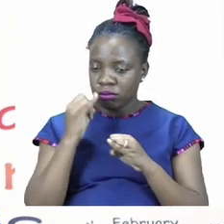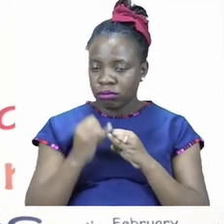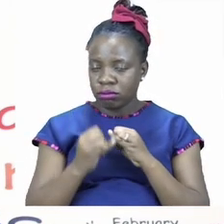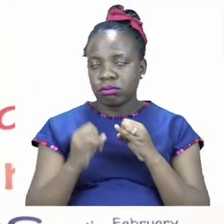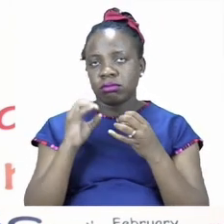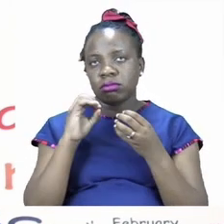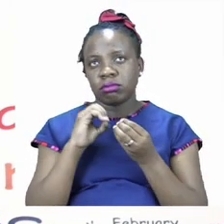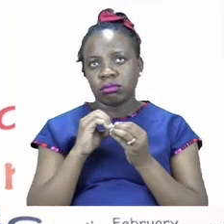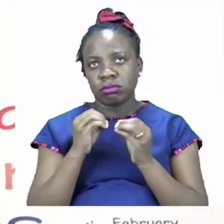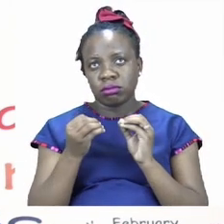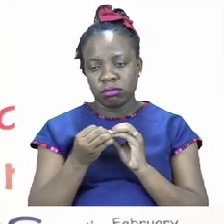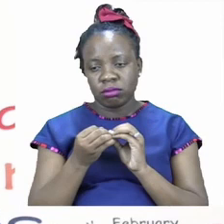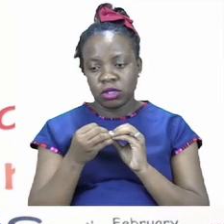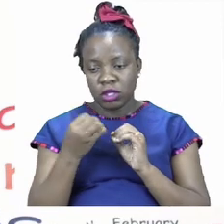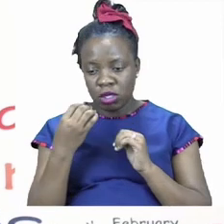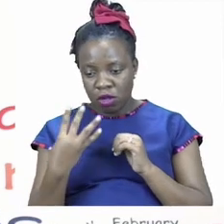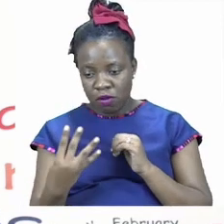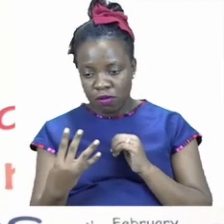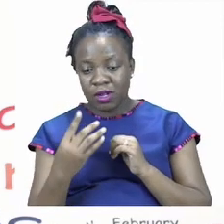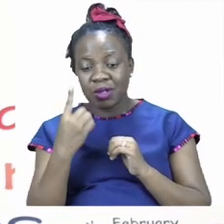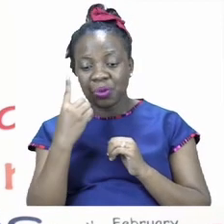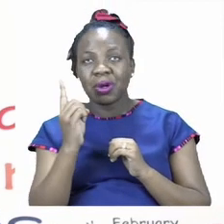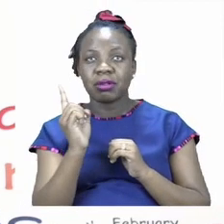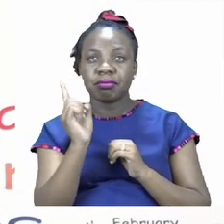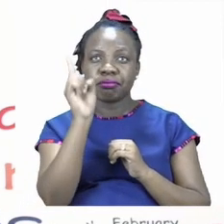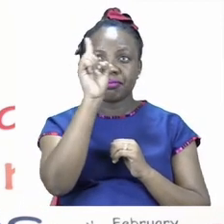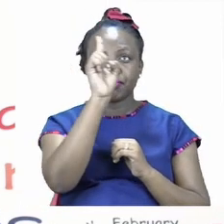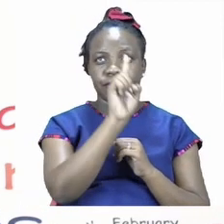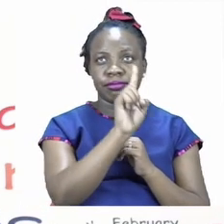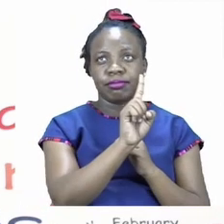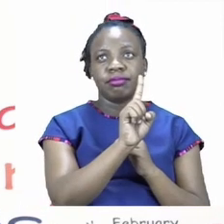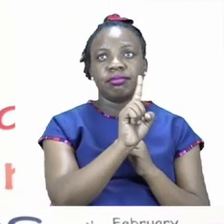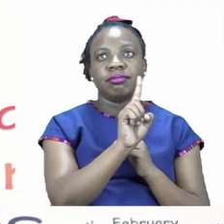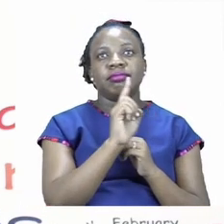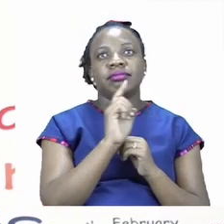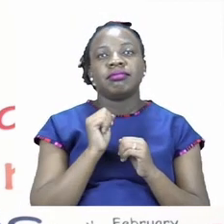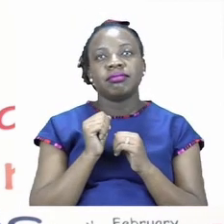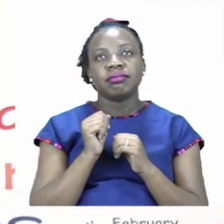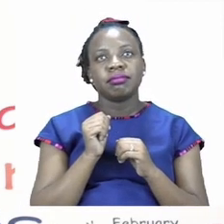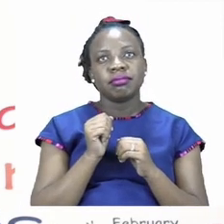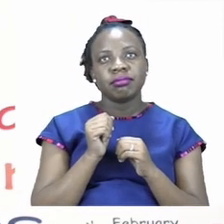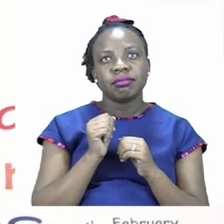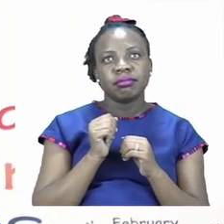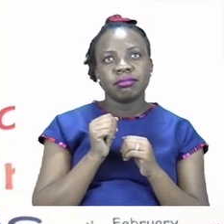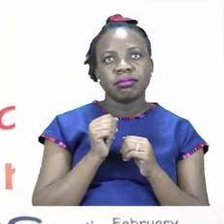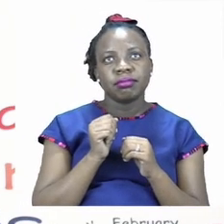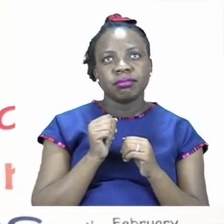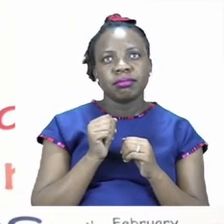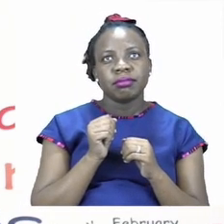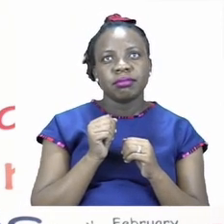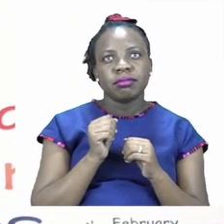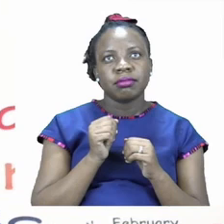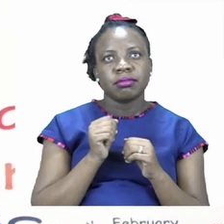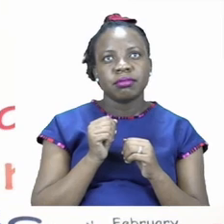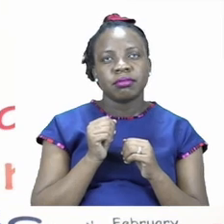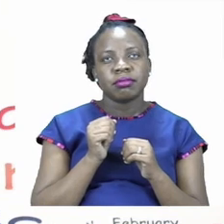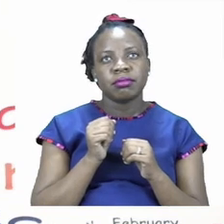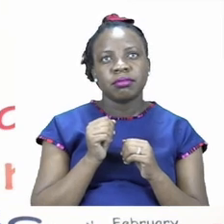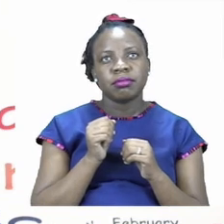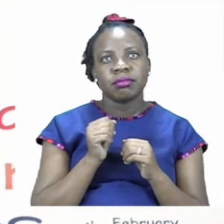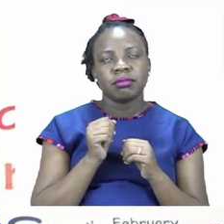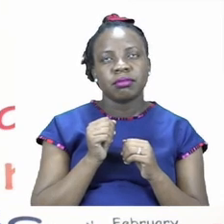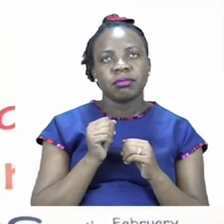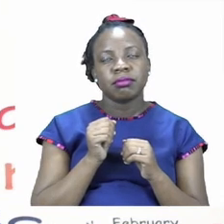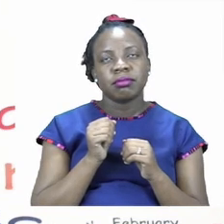the 1 for the 14 here and the 4 at the bottom. This one we're going to add on to our